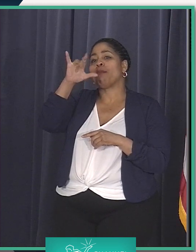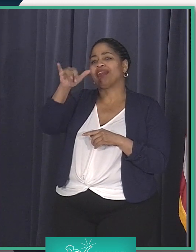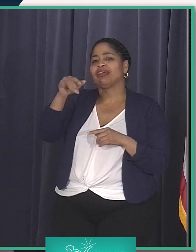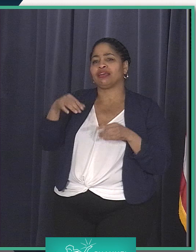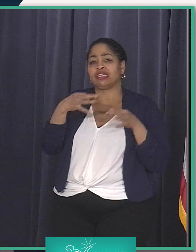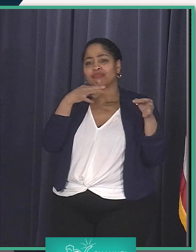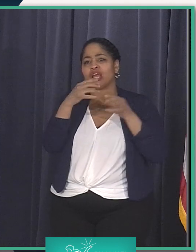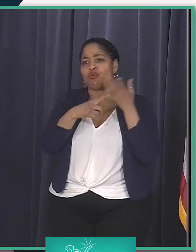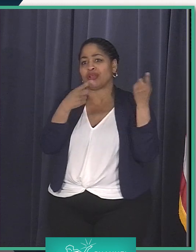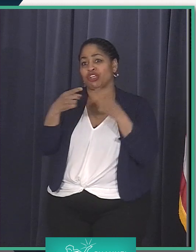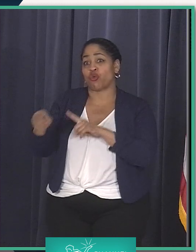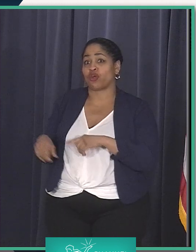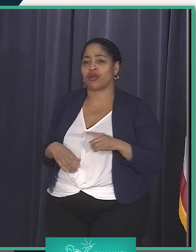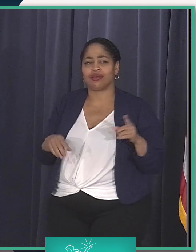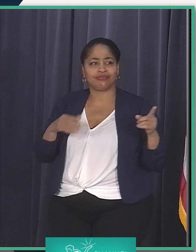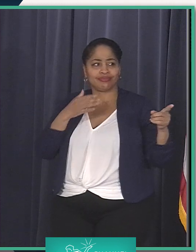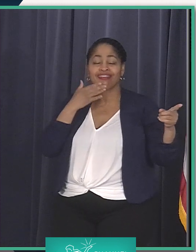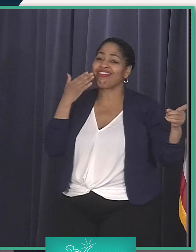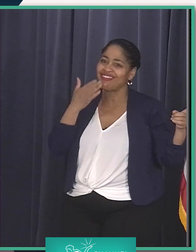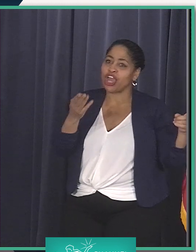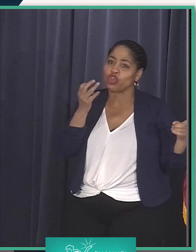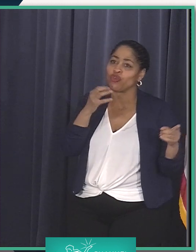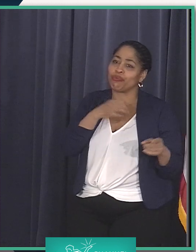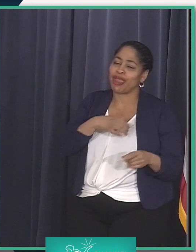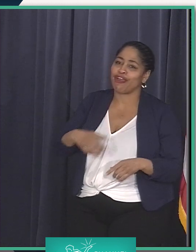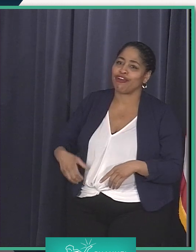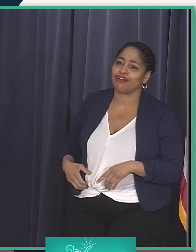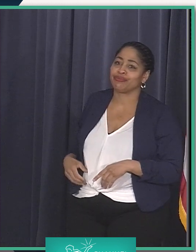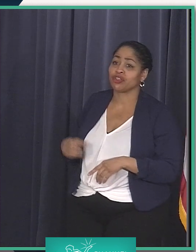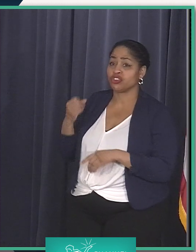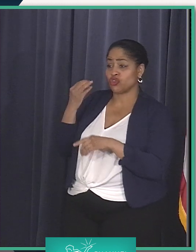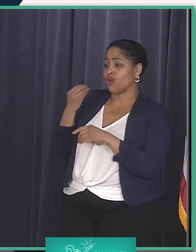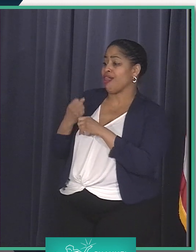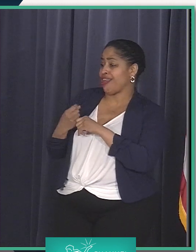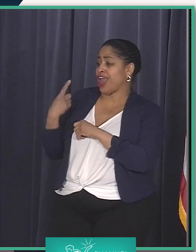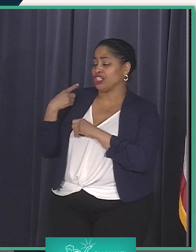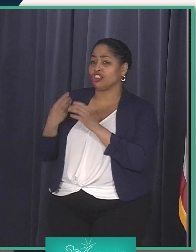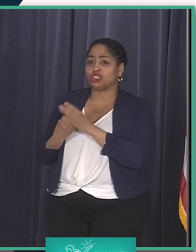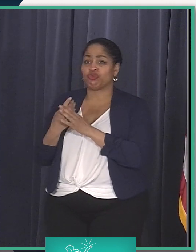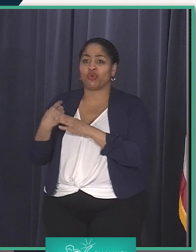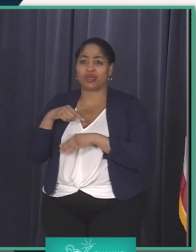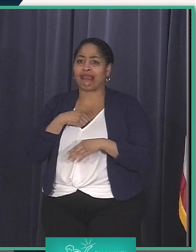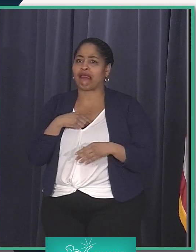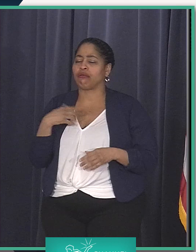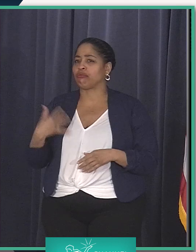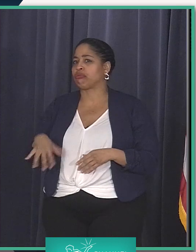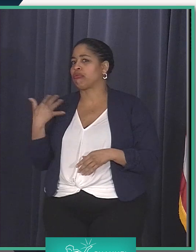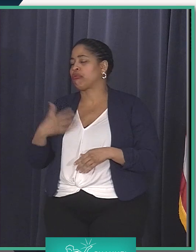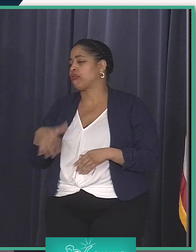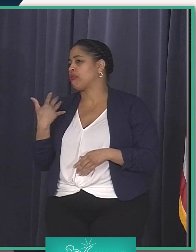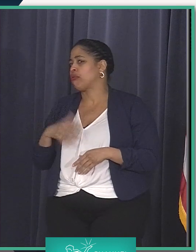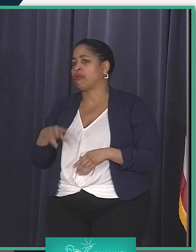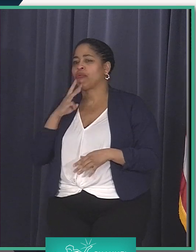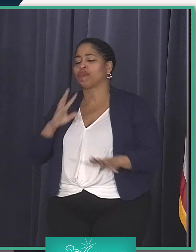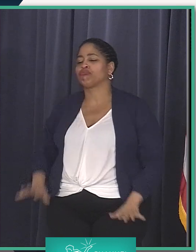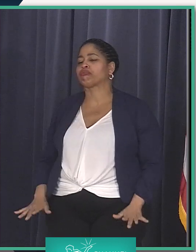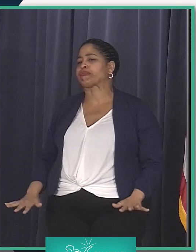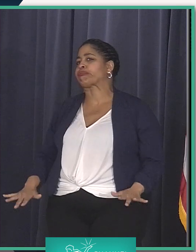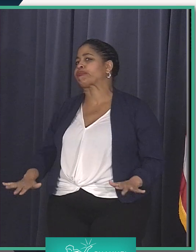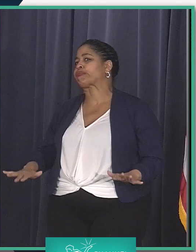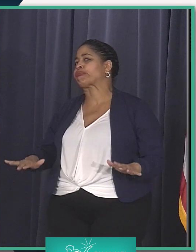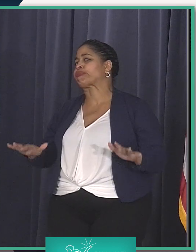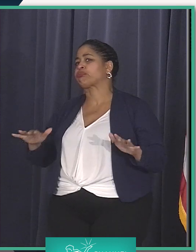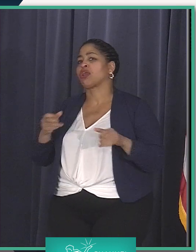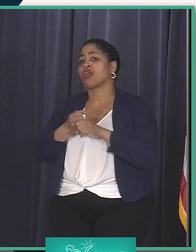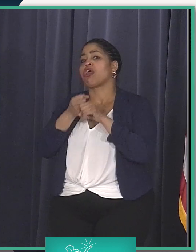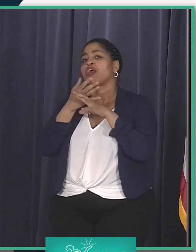Detroit. Palencia? Thank you, Mayor. So last spring we had unprecedented Great Lakes and Detroit River levels, which